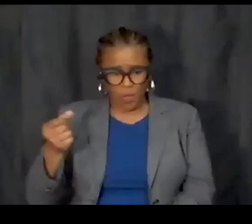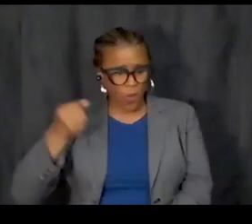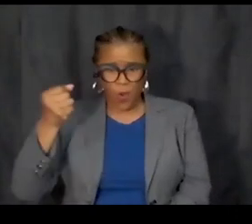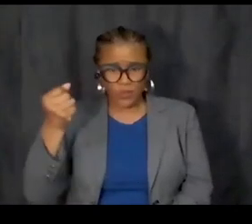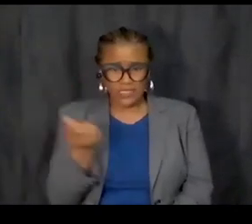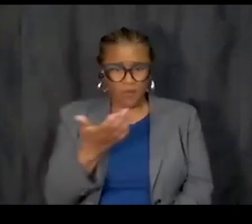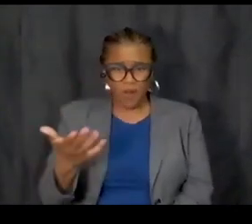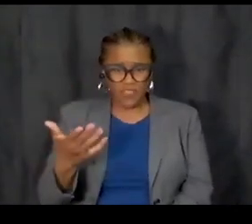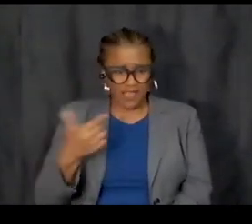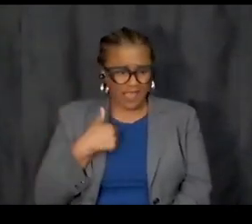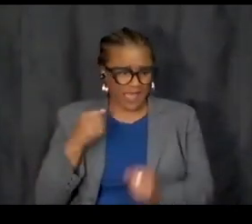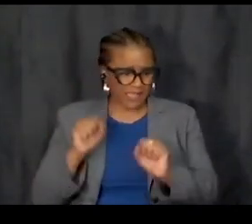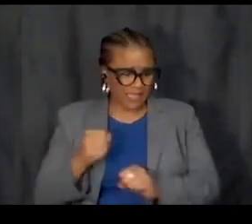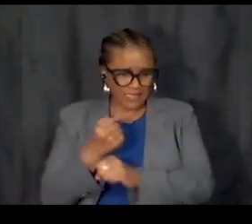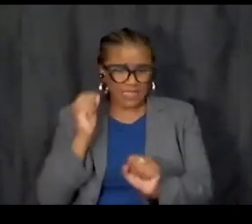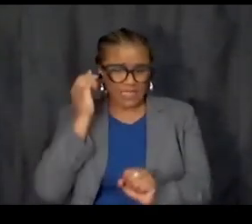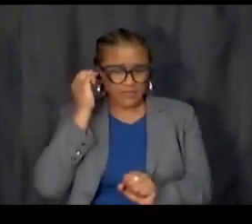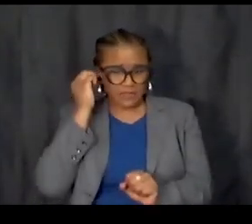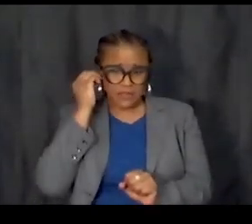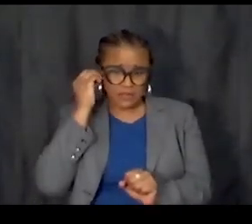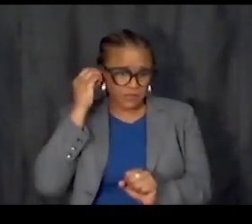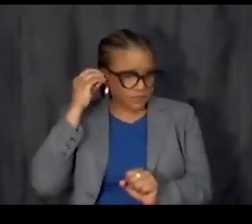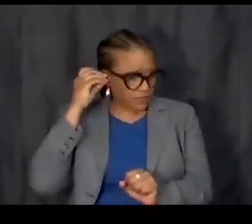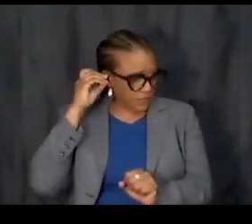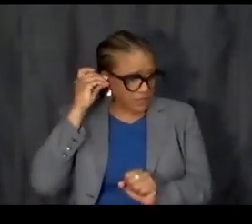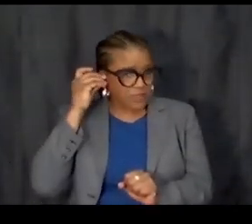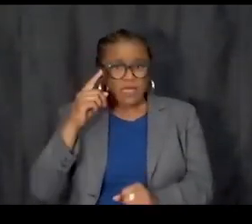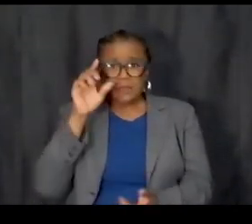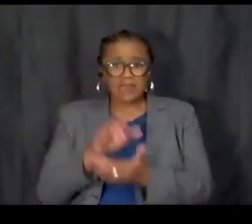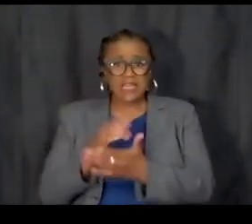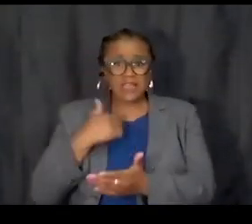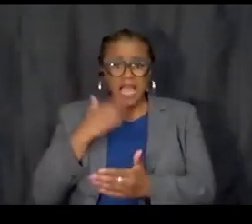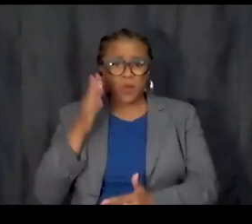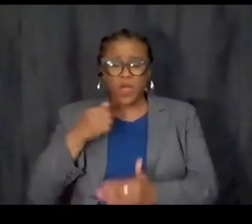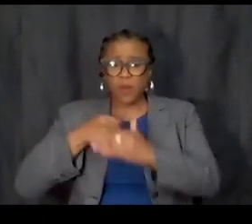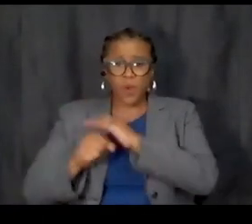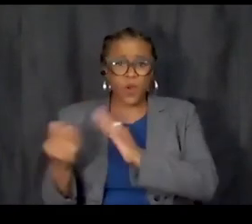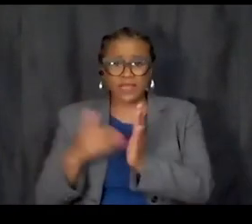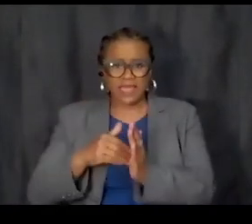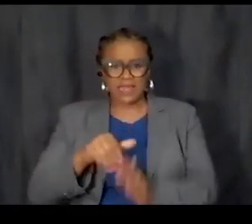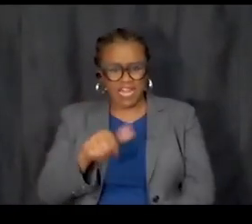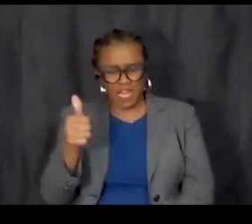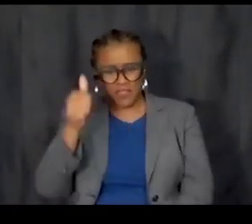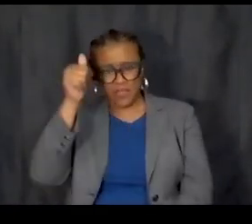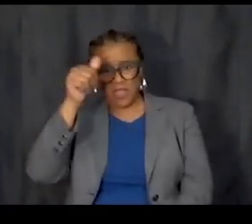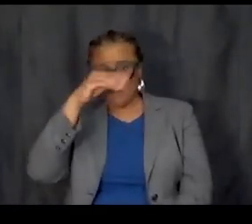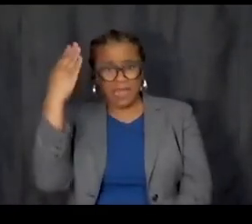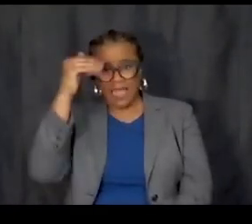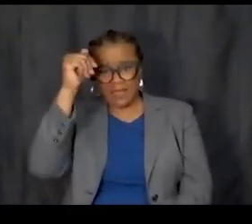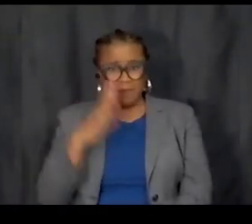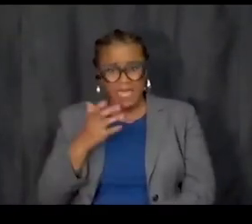can salvage, believing I'll be born again in another Black man's big, warm